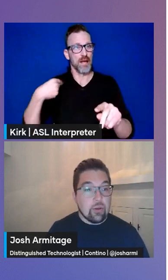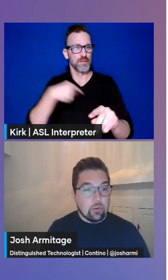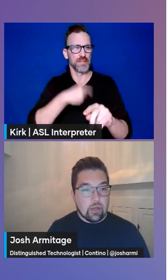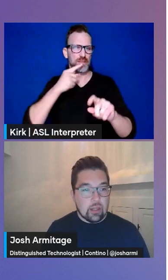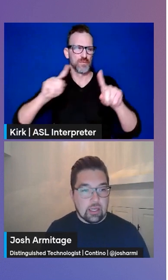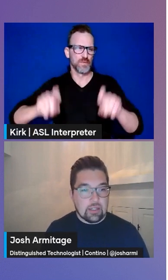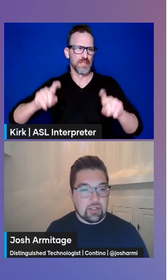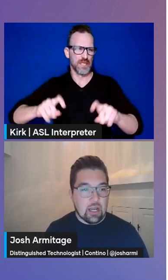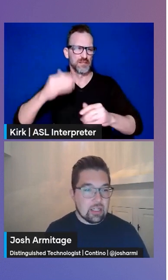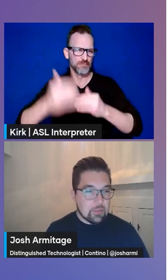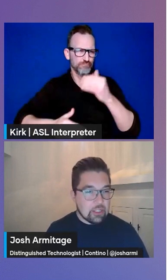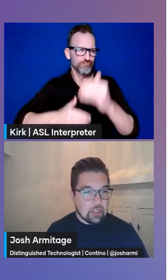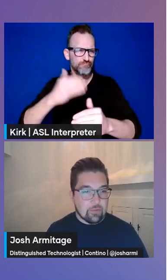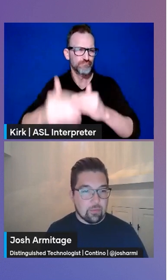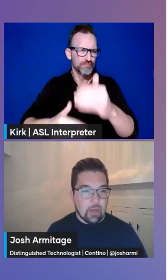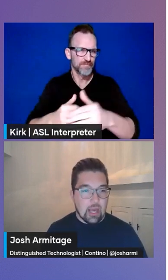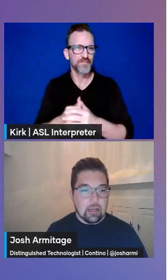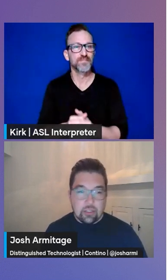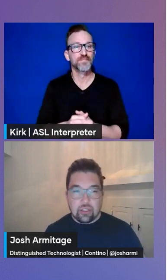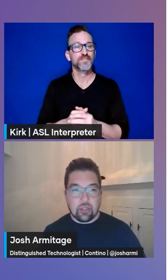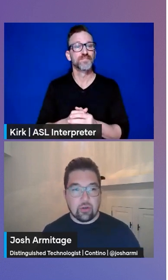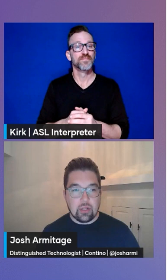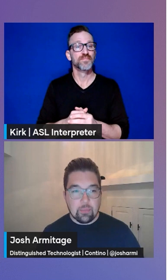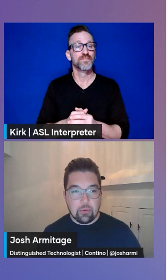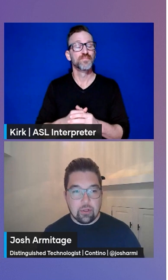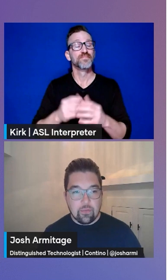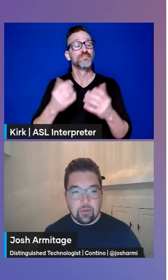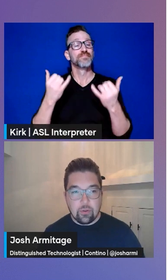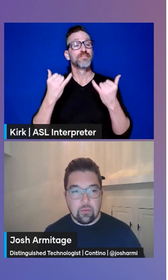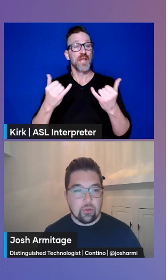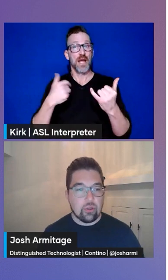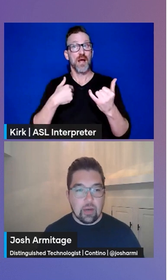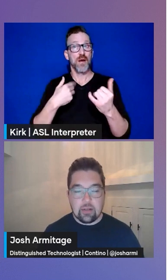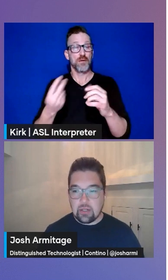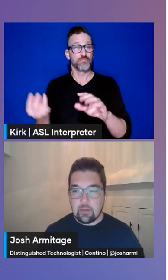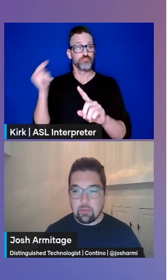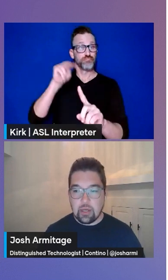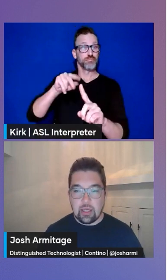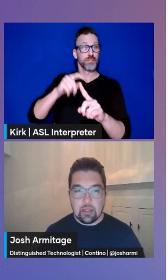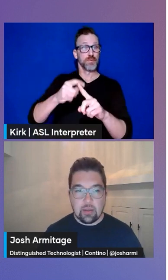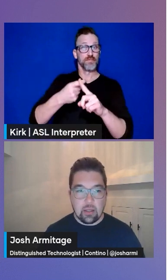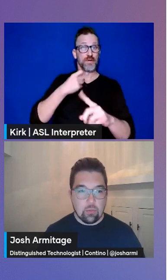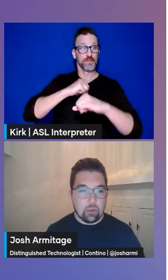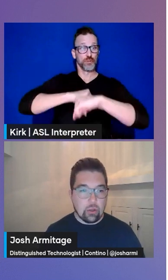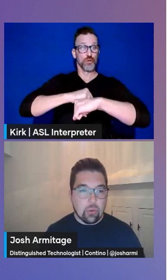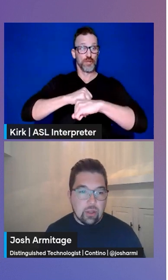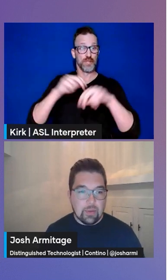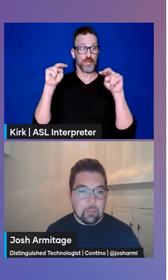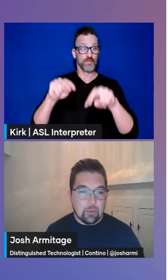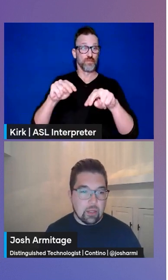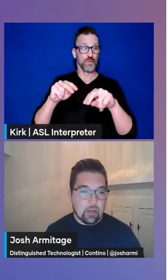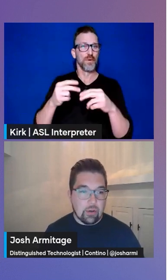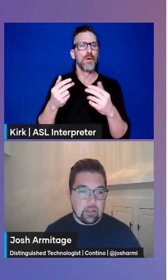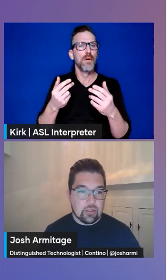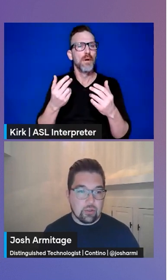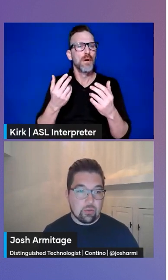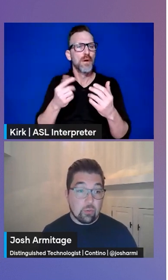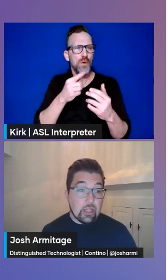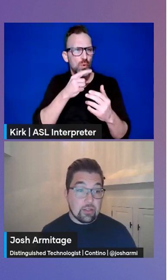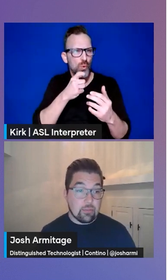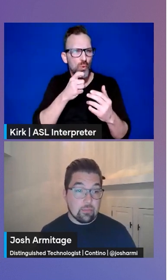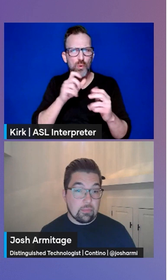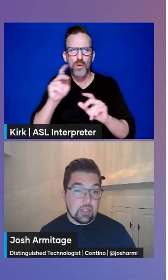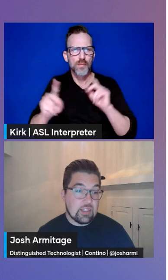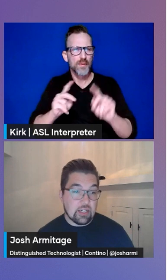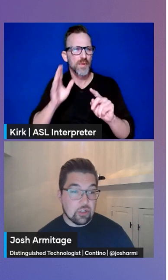When you look at this, and especially from a security point of view, you end up with, well, who are the people that are going to